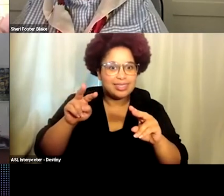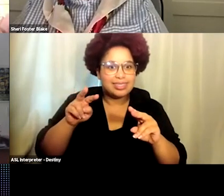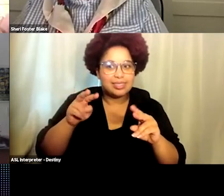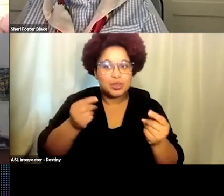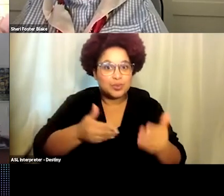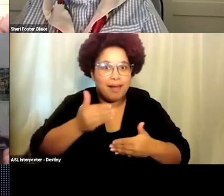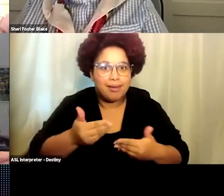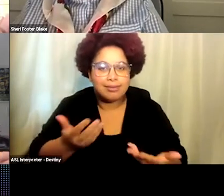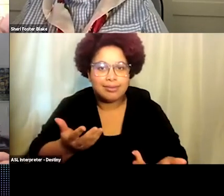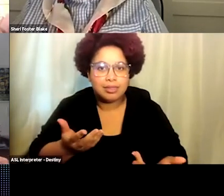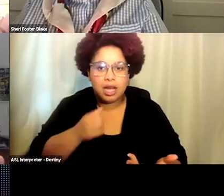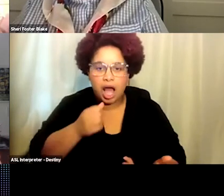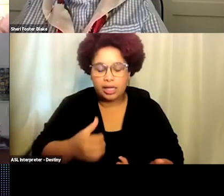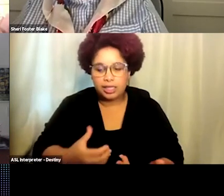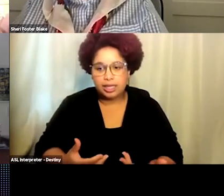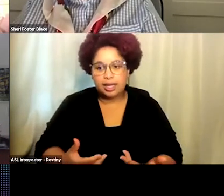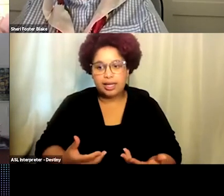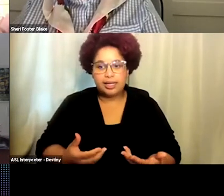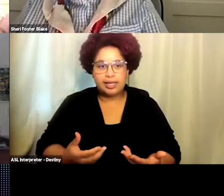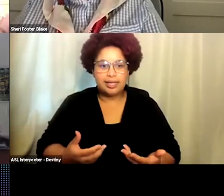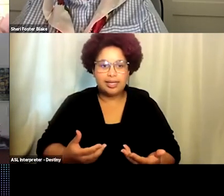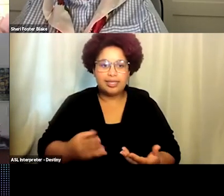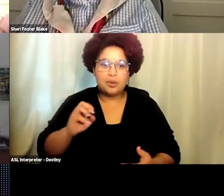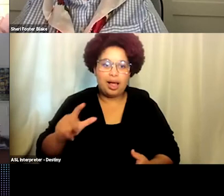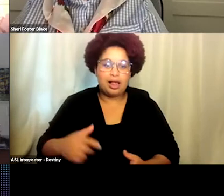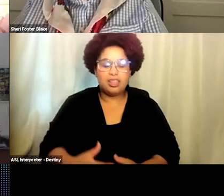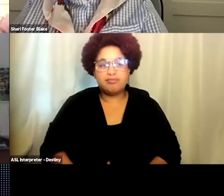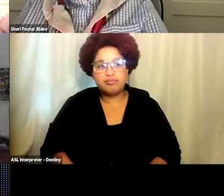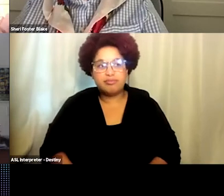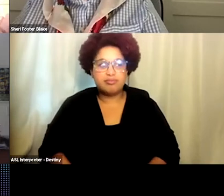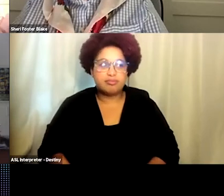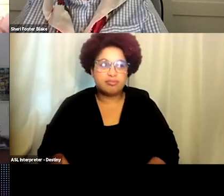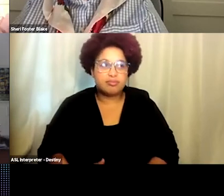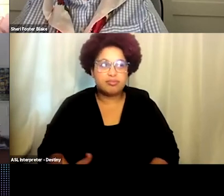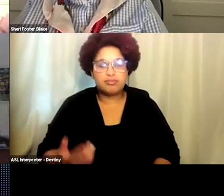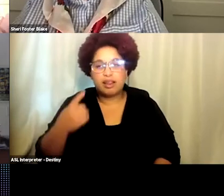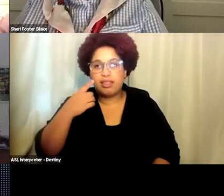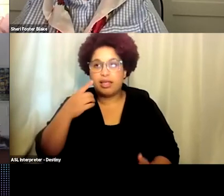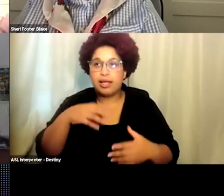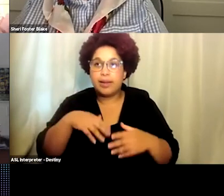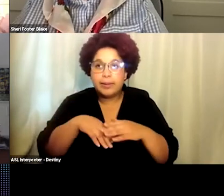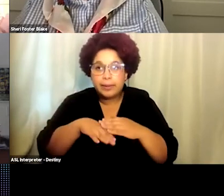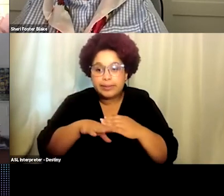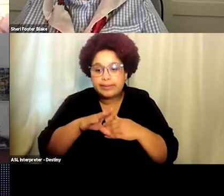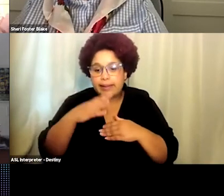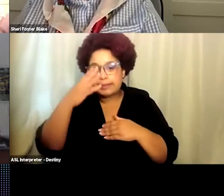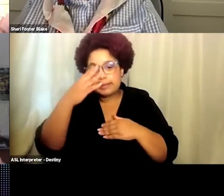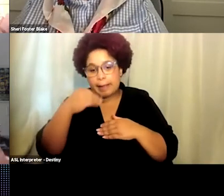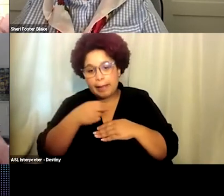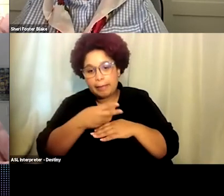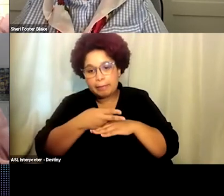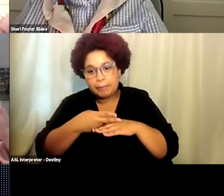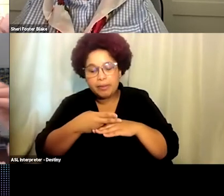do next? Not just saying, well, I think we'll go inside and take a nap.